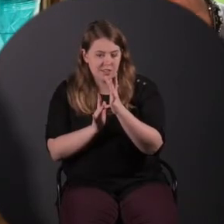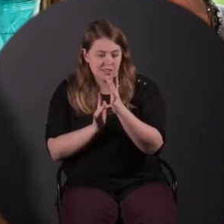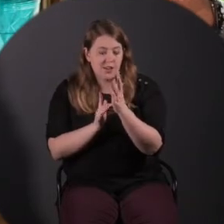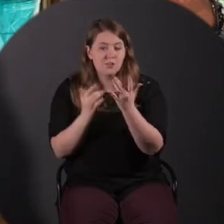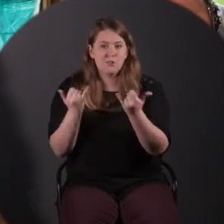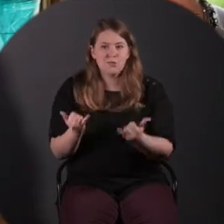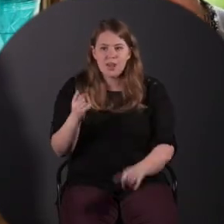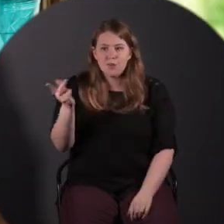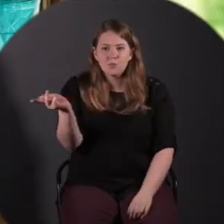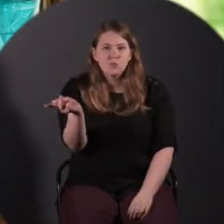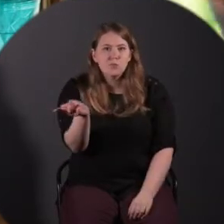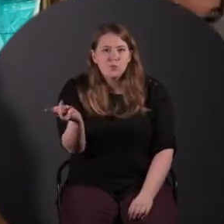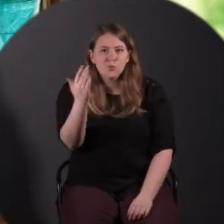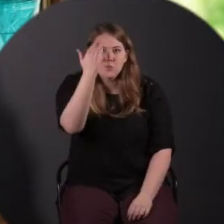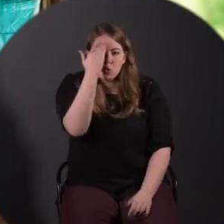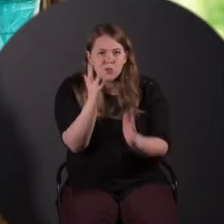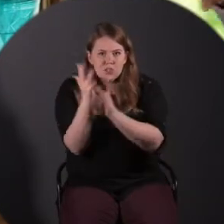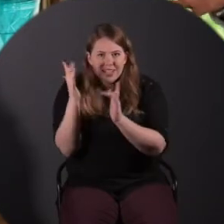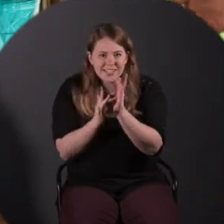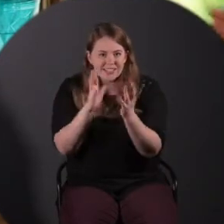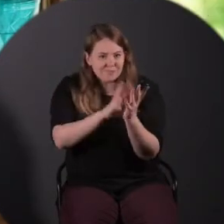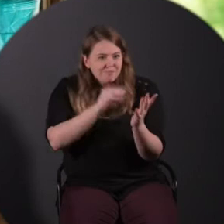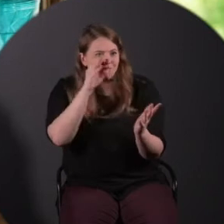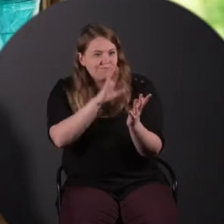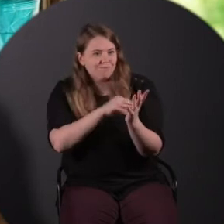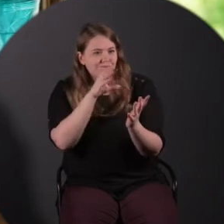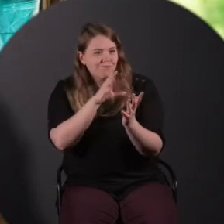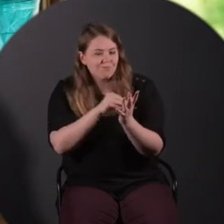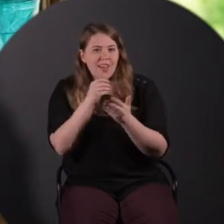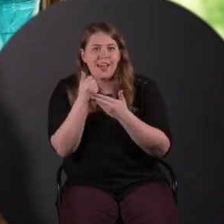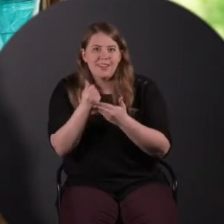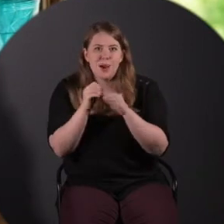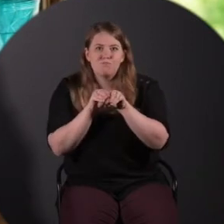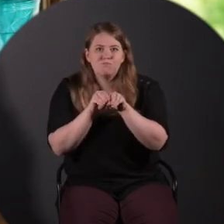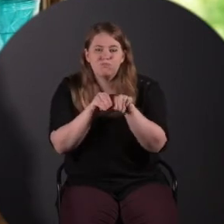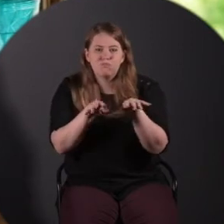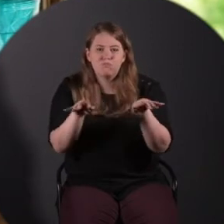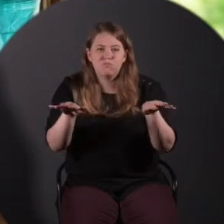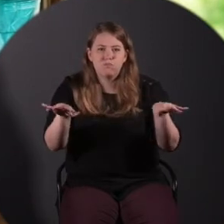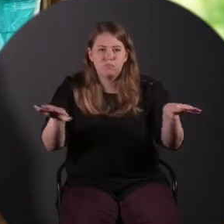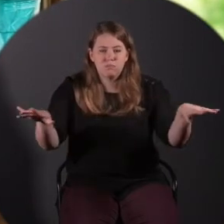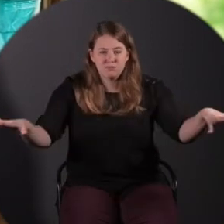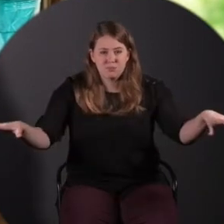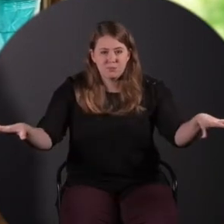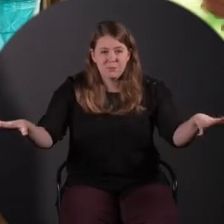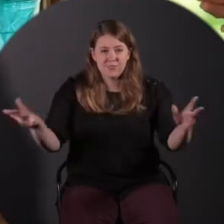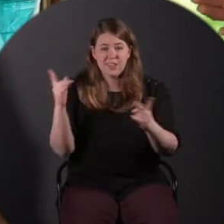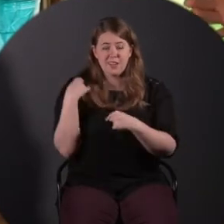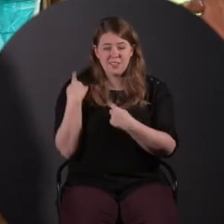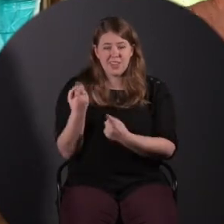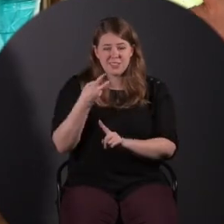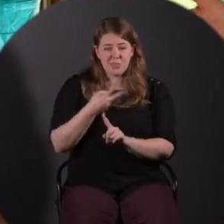door for them to know Jesus, to know him more, and then for others to know Jesus. And I recognize that the past few months, there haven't